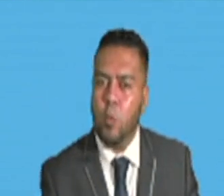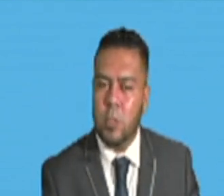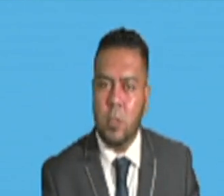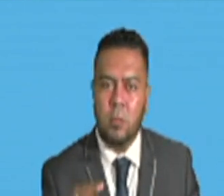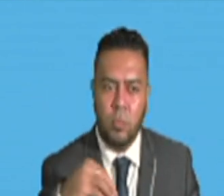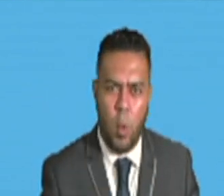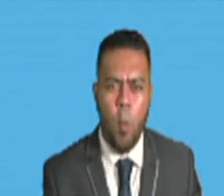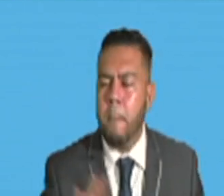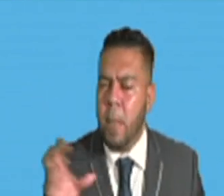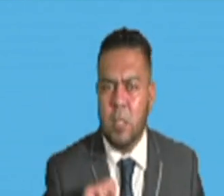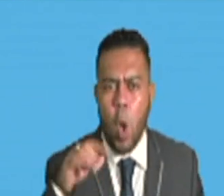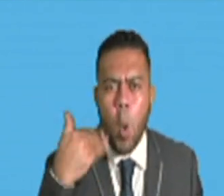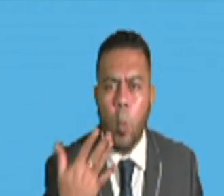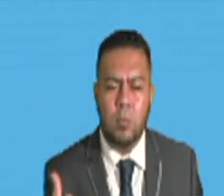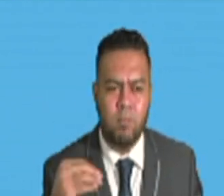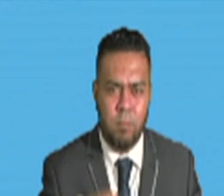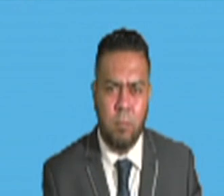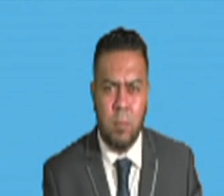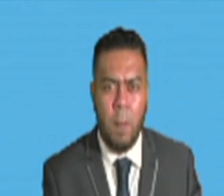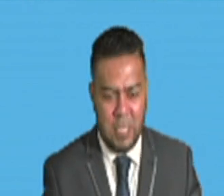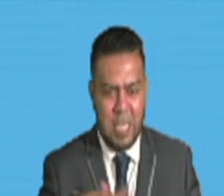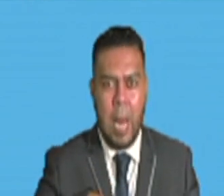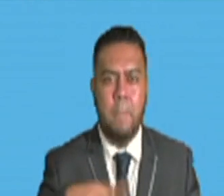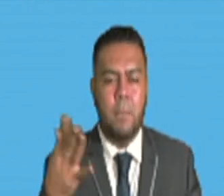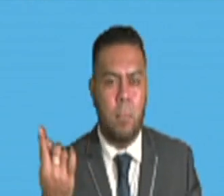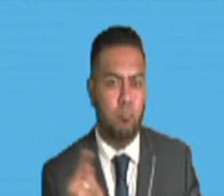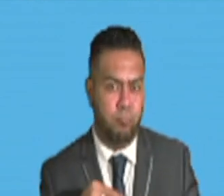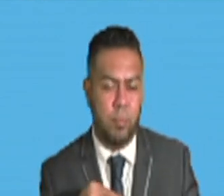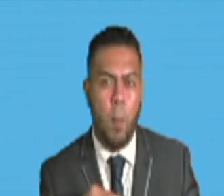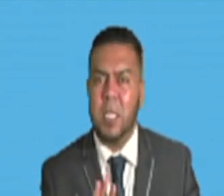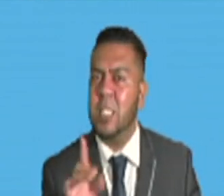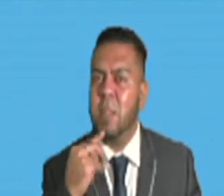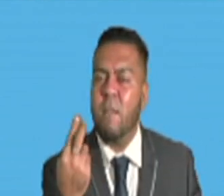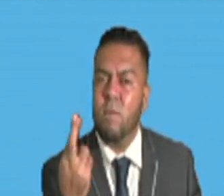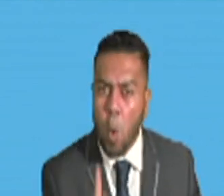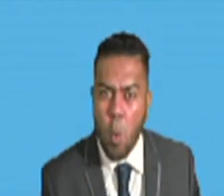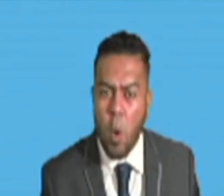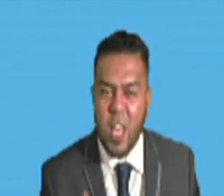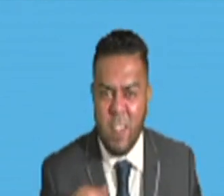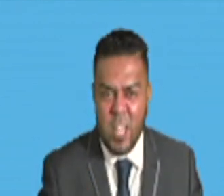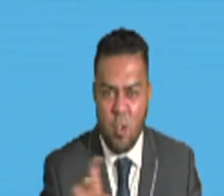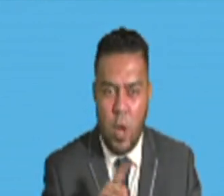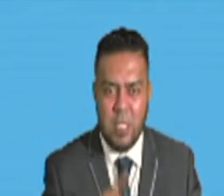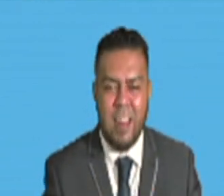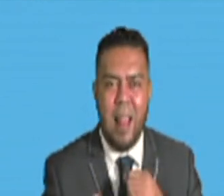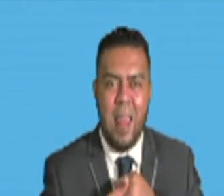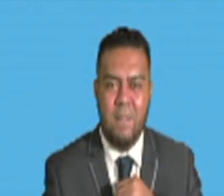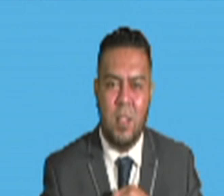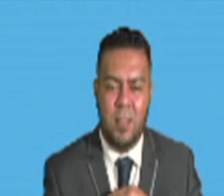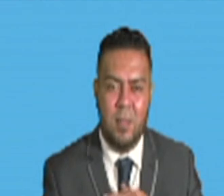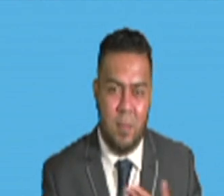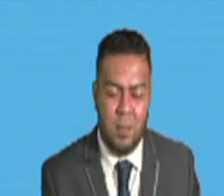that we must always speak out against, must stand up against, or speak for, if it creates that level of anxiety in our